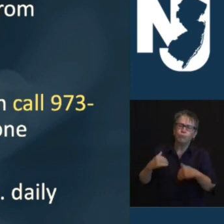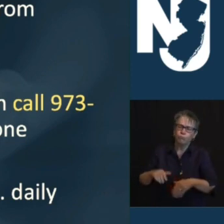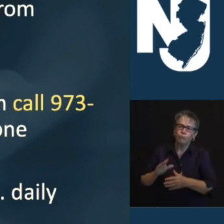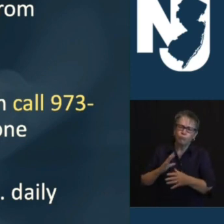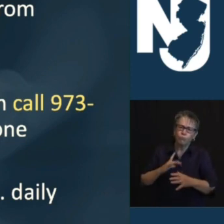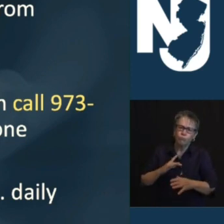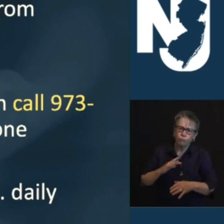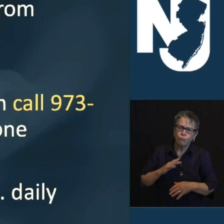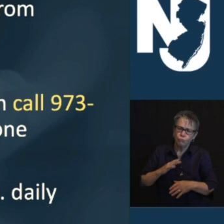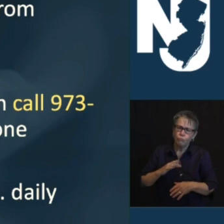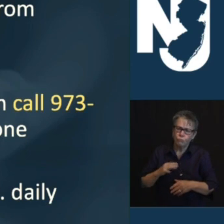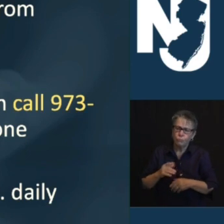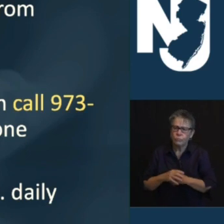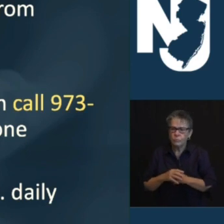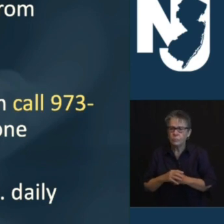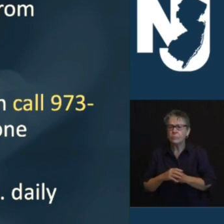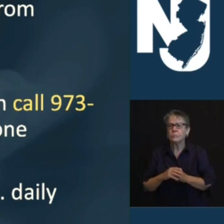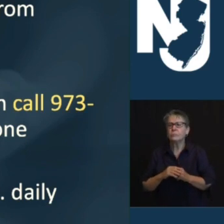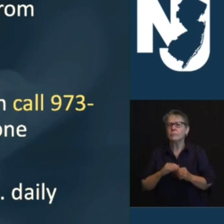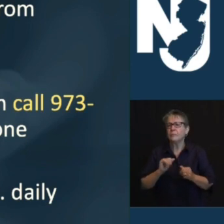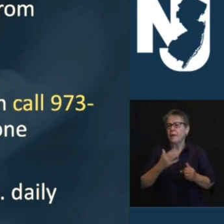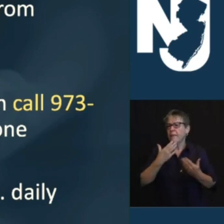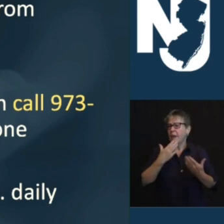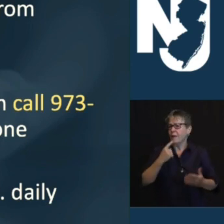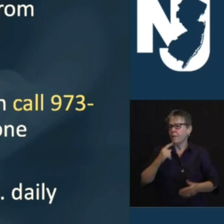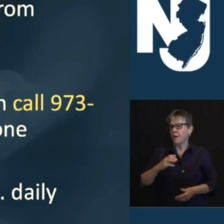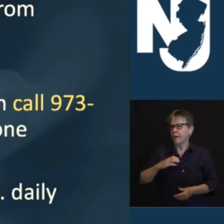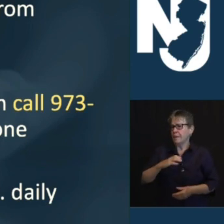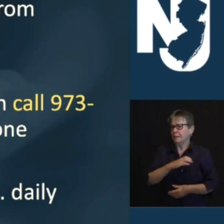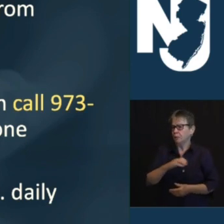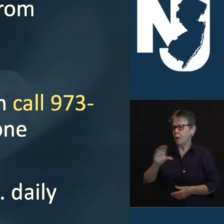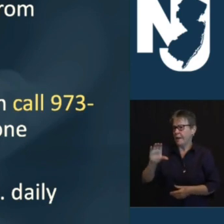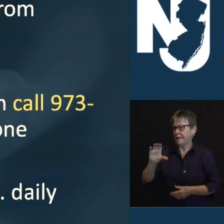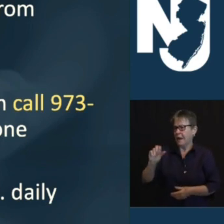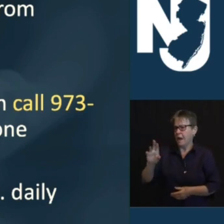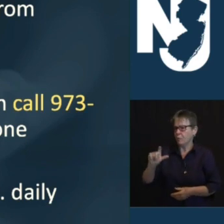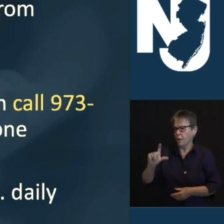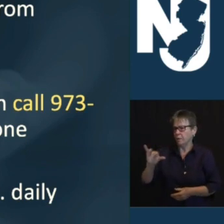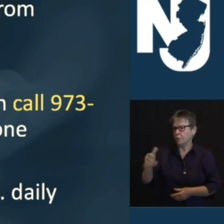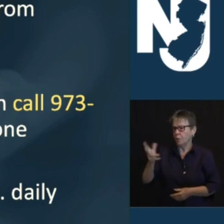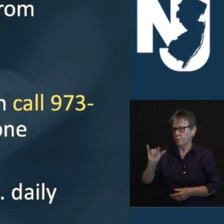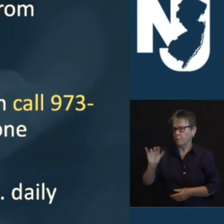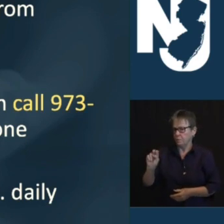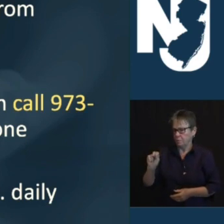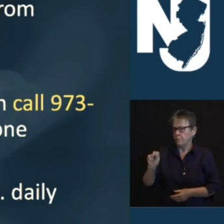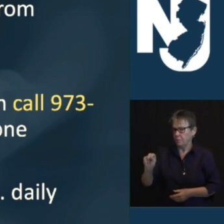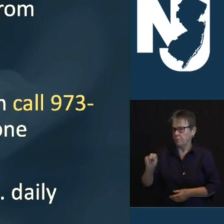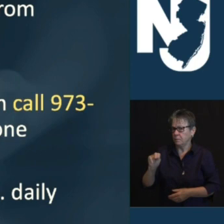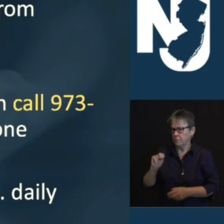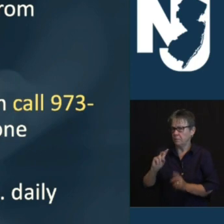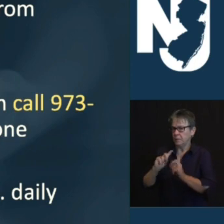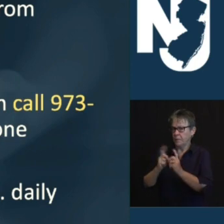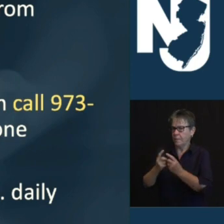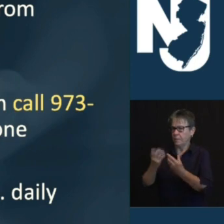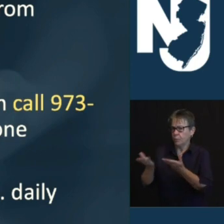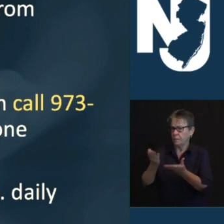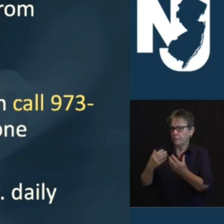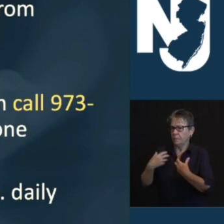to Commissioner Carol Johnson and her team and their partners for all that they're doing. Remember, folks, that help is